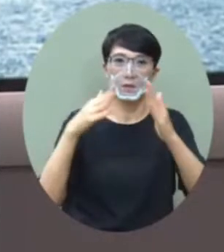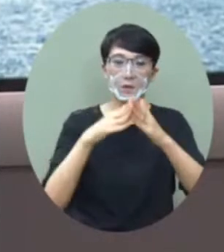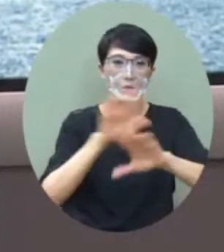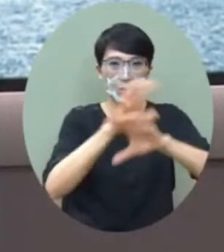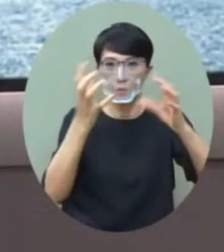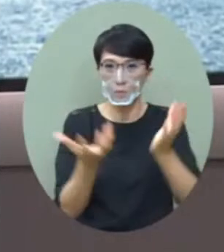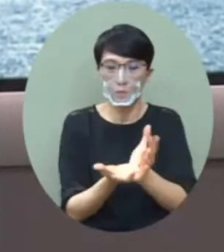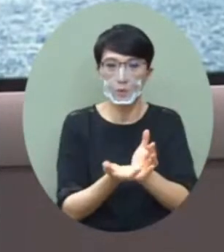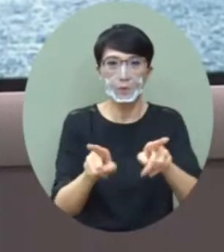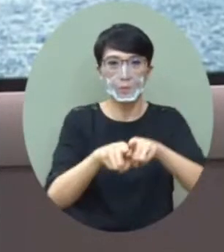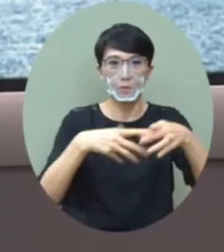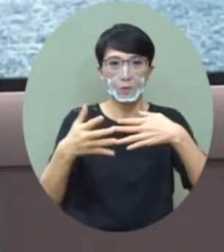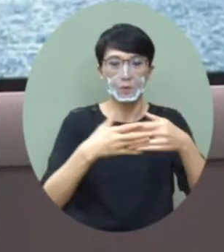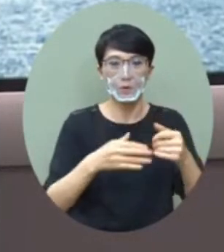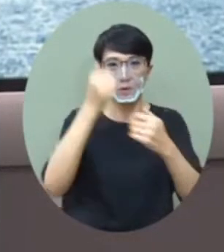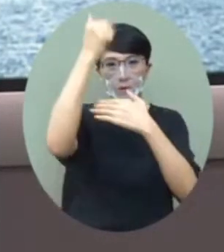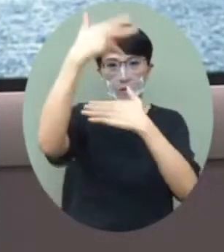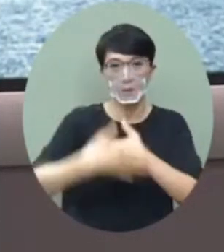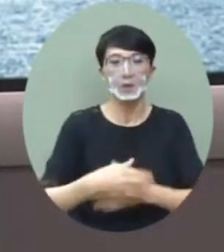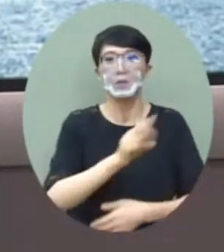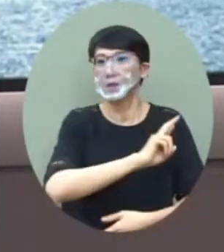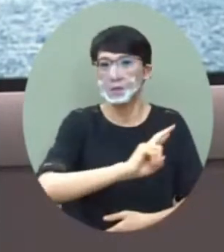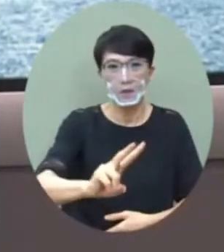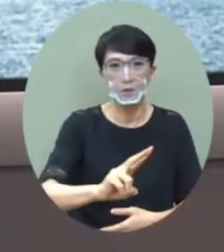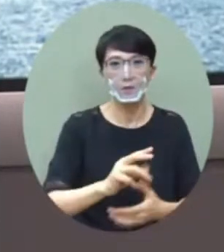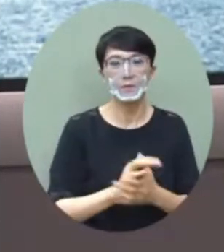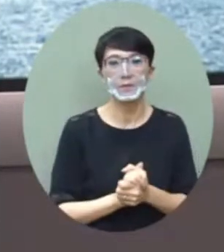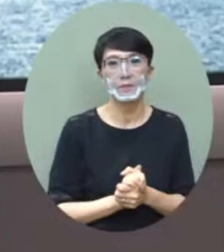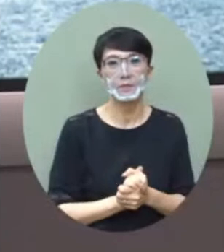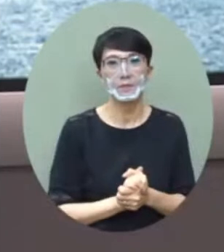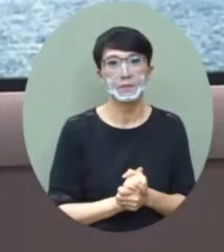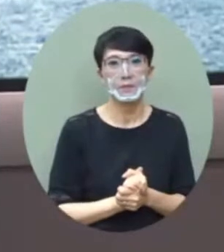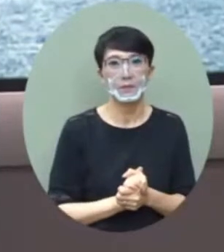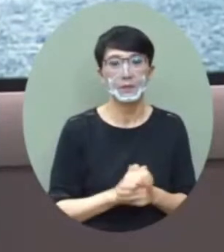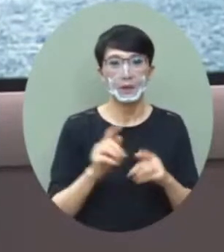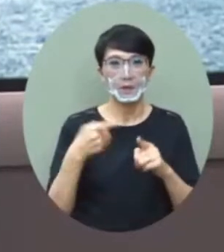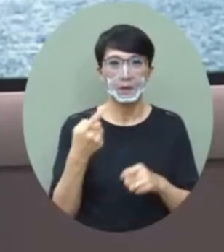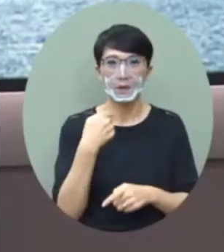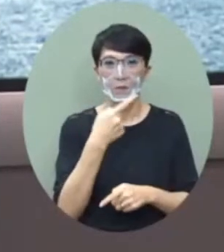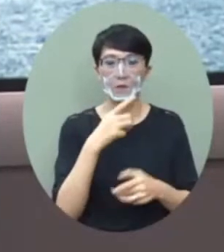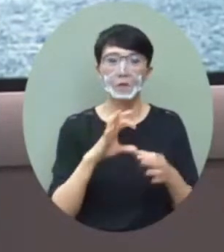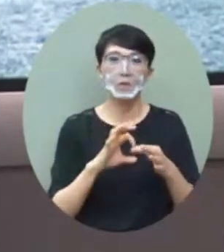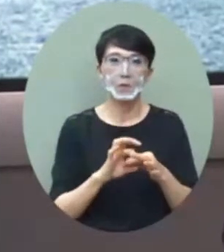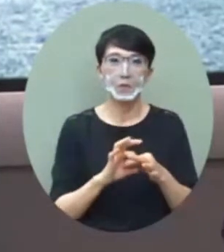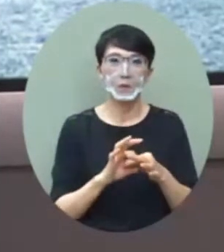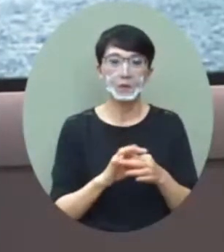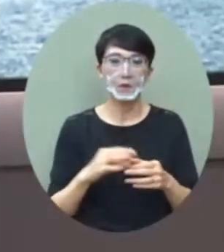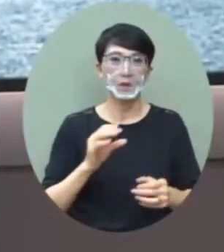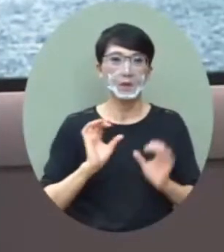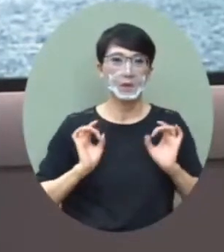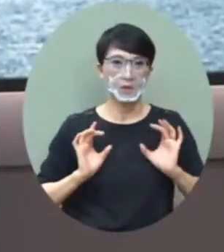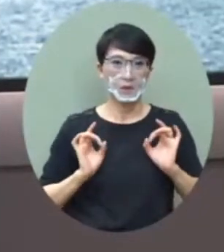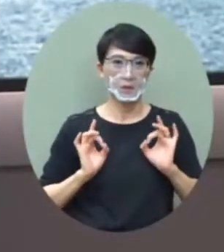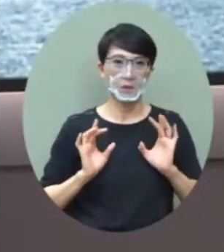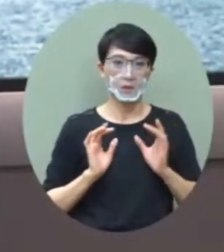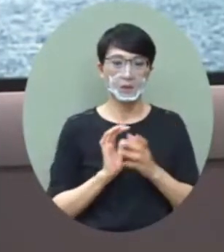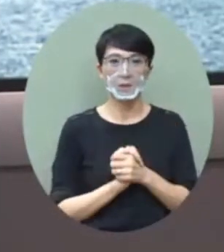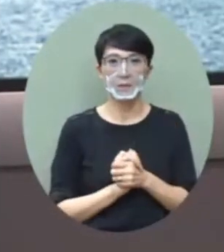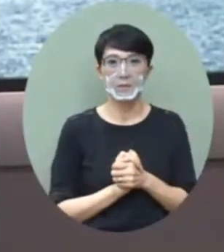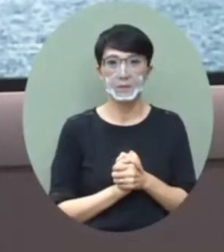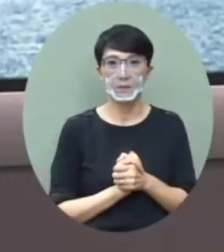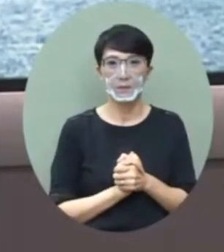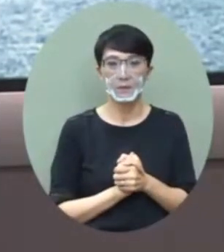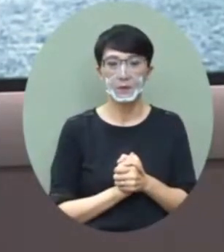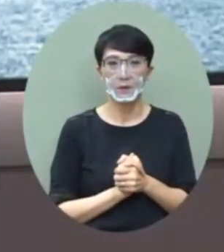All the comments, commendations, and complaints would follow the existing mechanism on